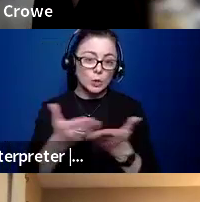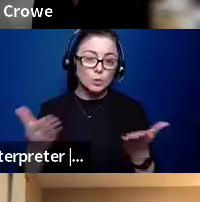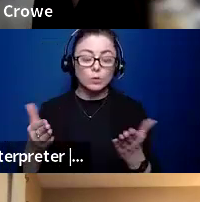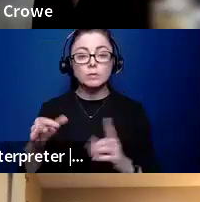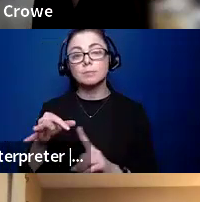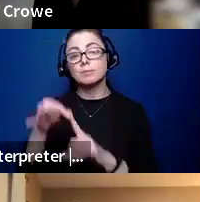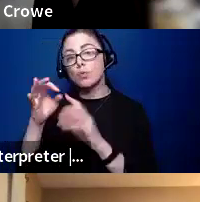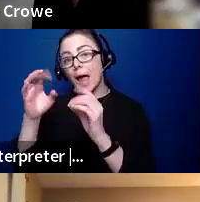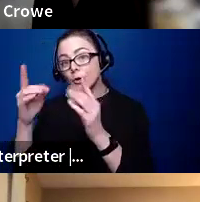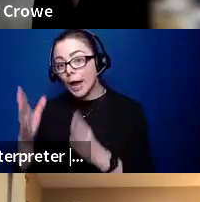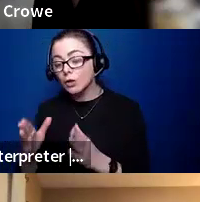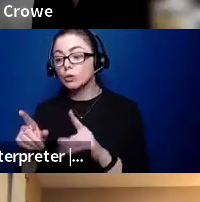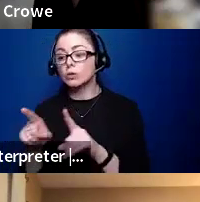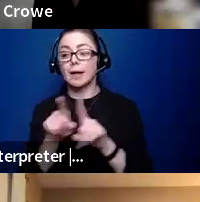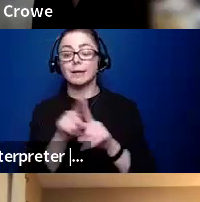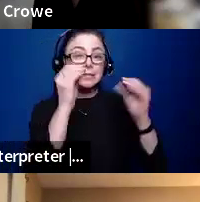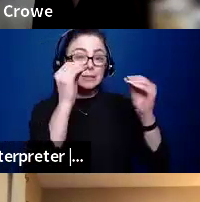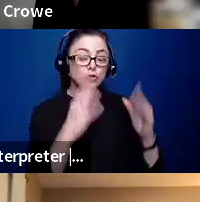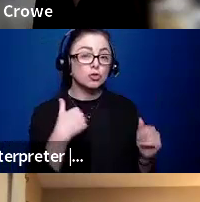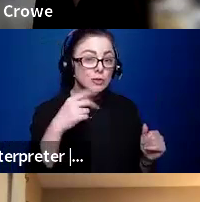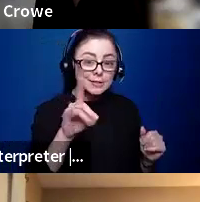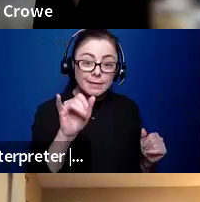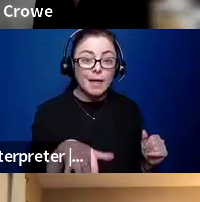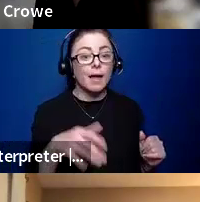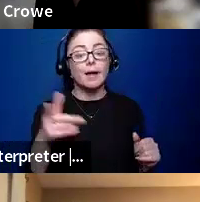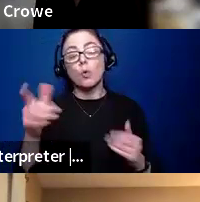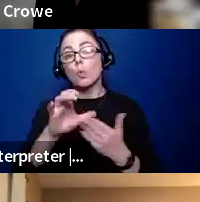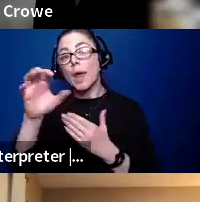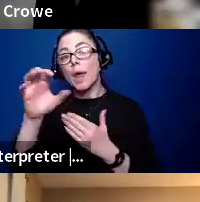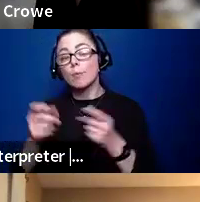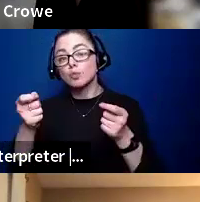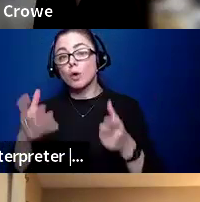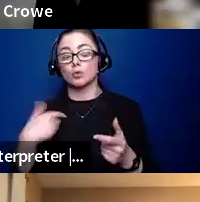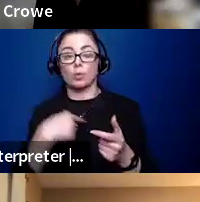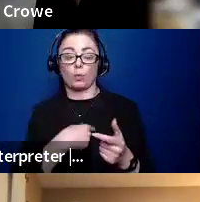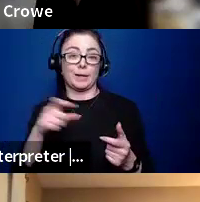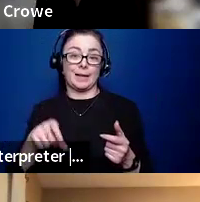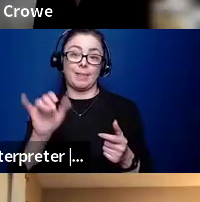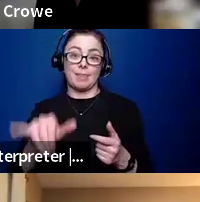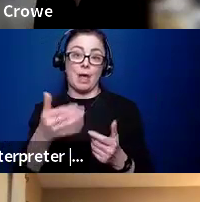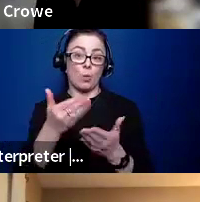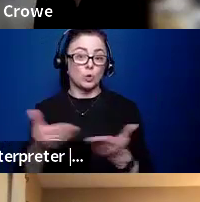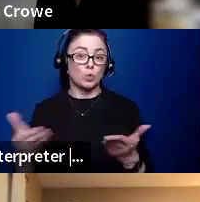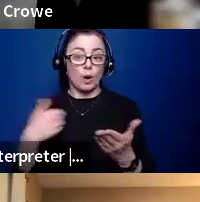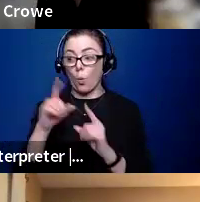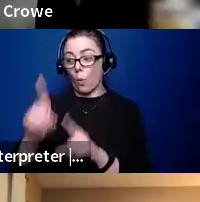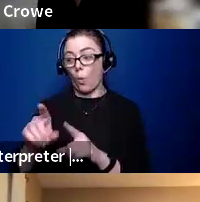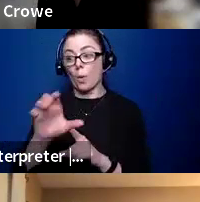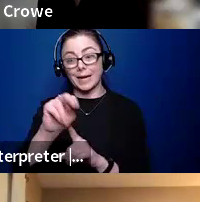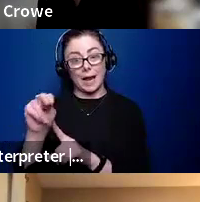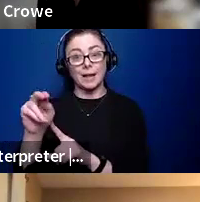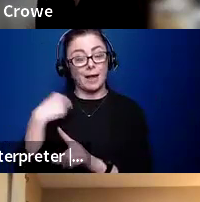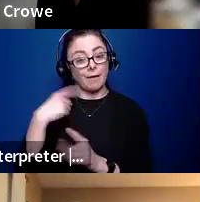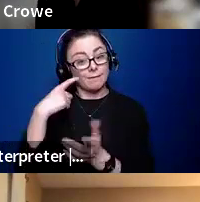educator, as a teacher, I did that. As a curriculum director, we needed those resources. When I went to Connecticut, what I found is we did have to pay